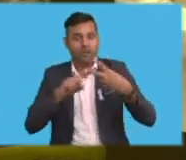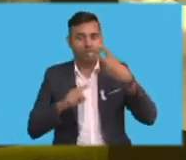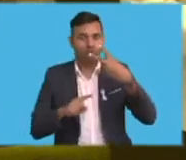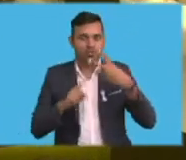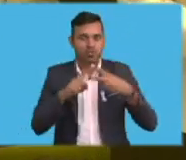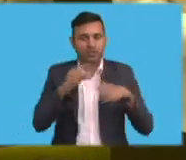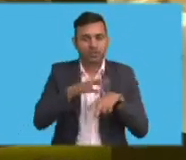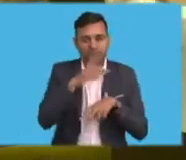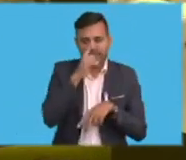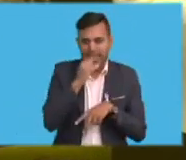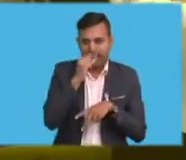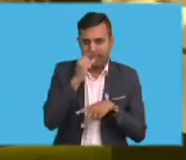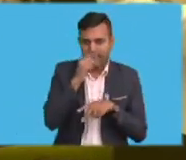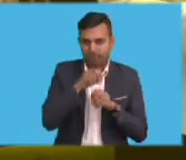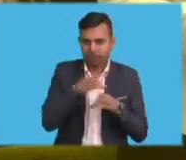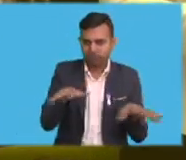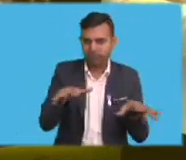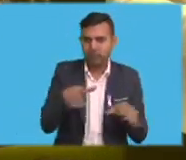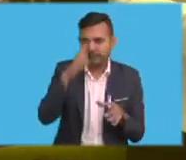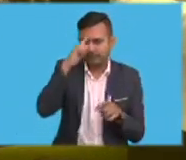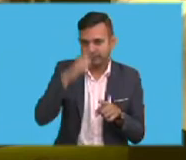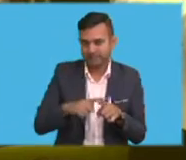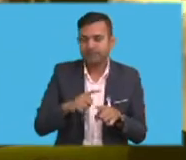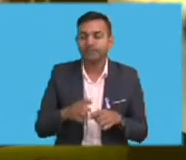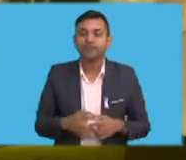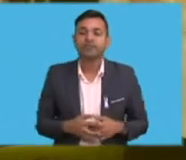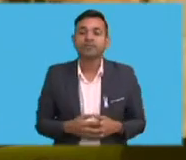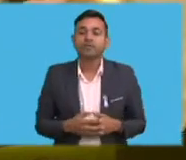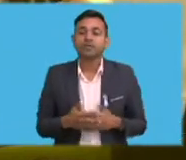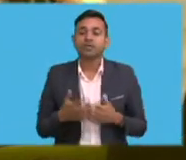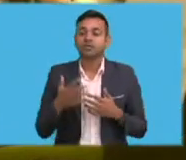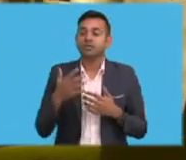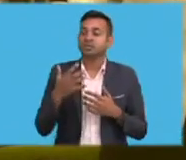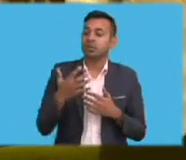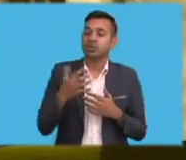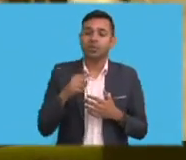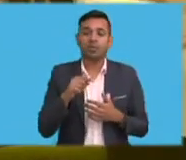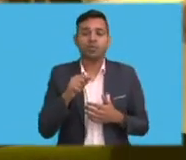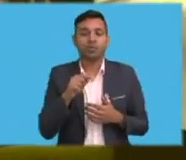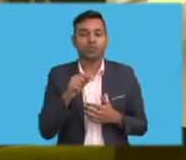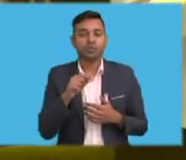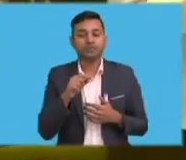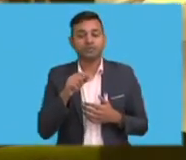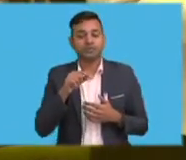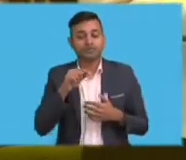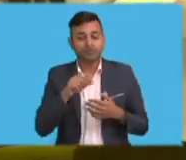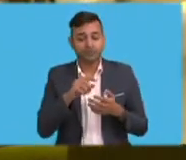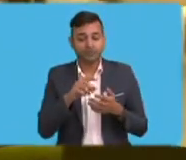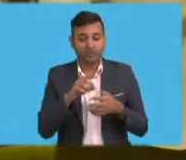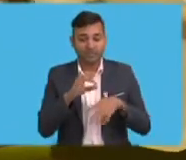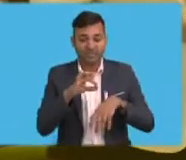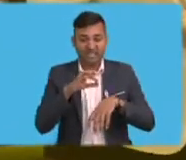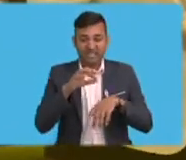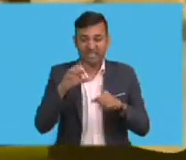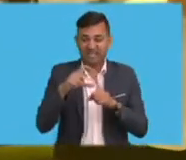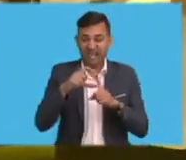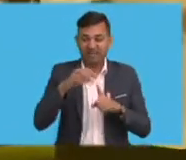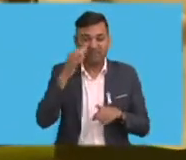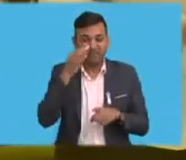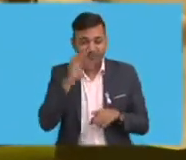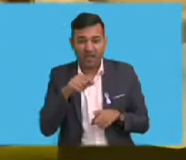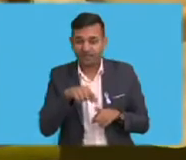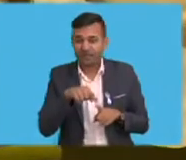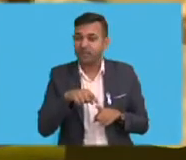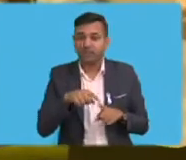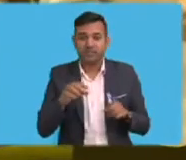Again, the clinical spectrum of dengue fever ranges from not having any symptoms to the symptomatic clinical cases and to the most